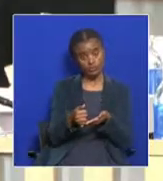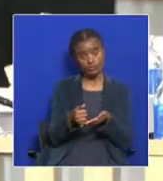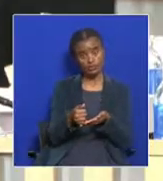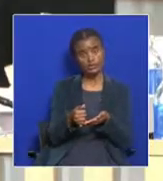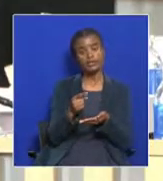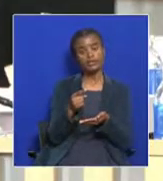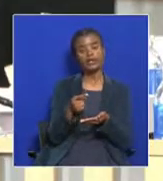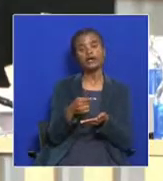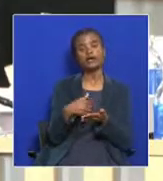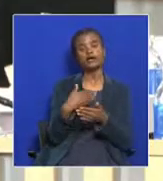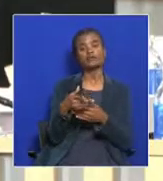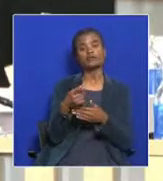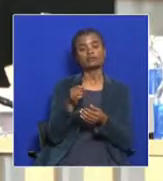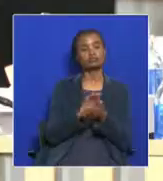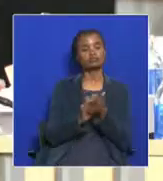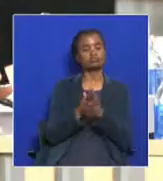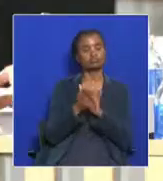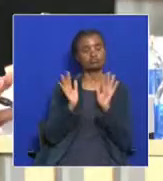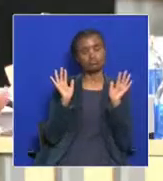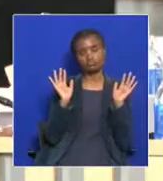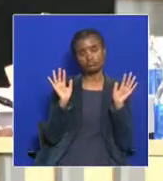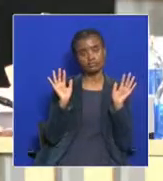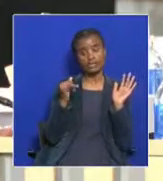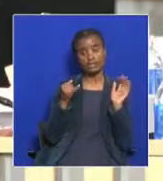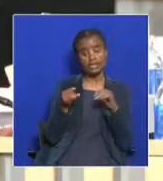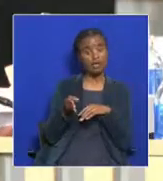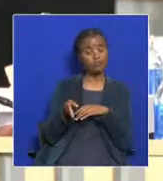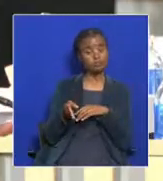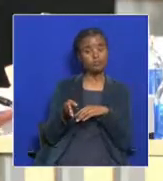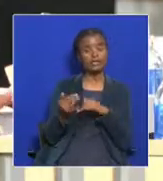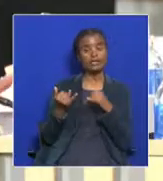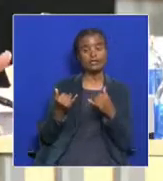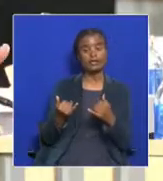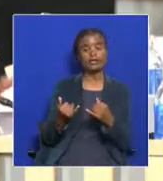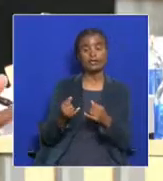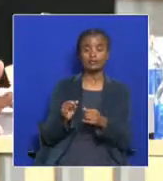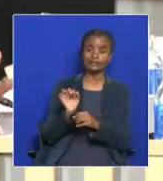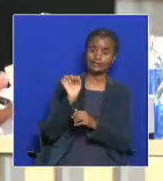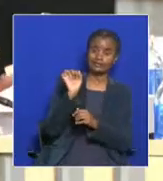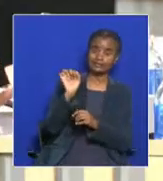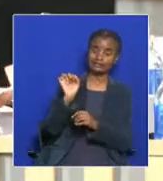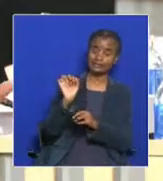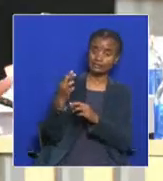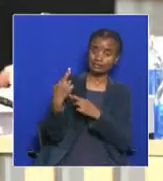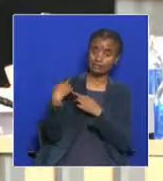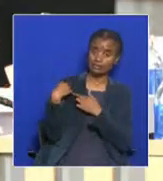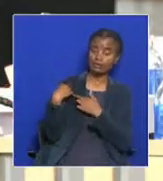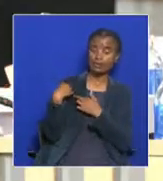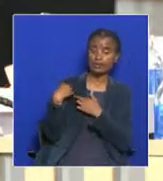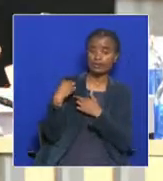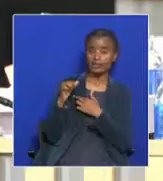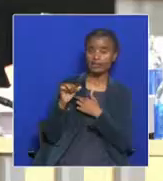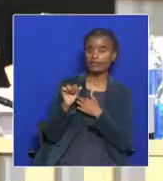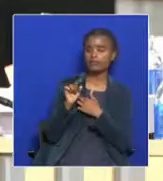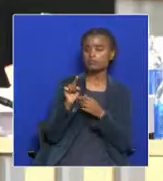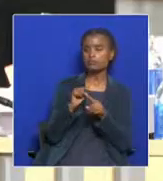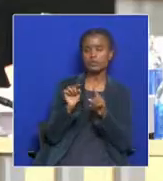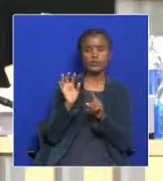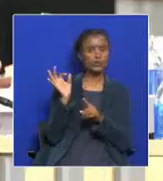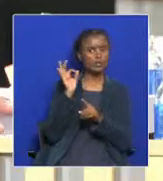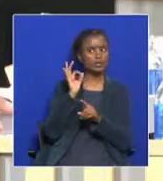it's still there. It's now Brigadier Nuswa's baby. Even when you hear that there's an attempted break-in,